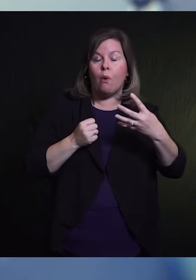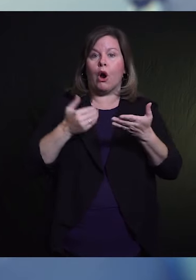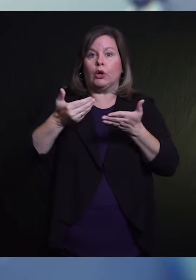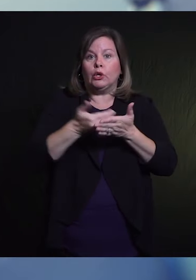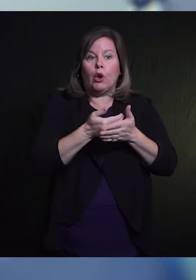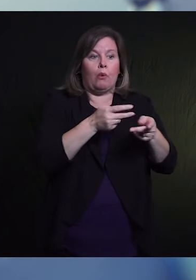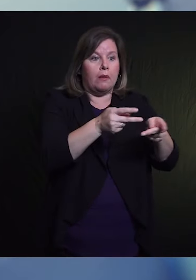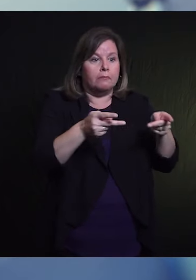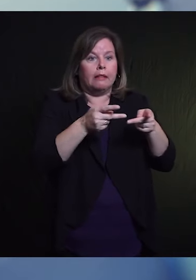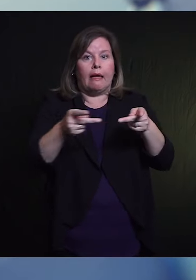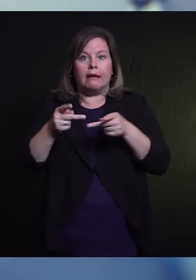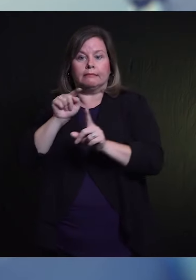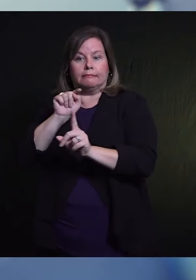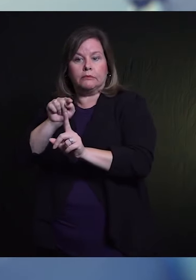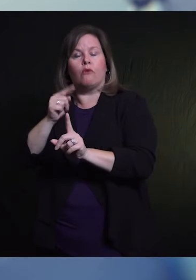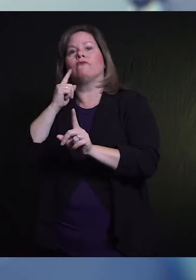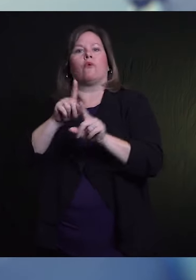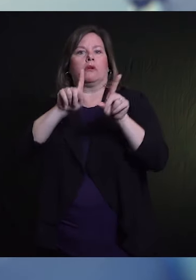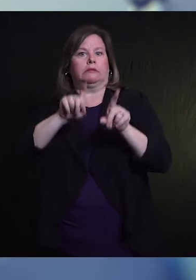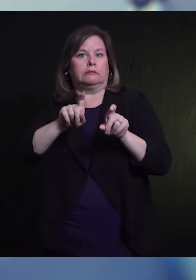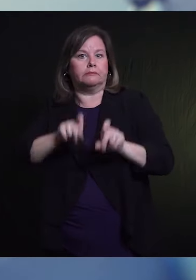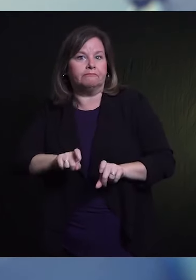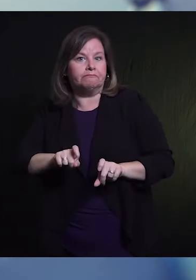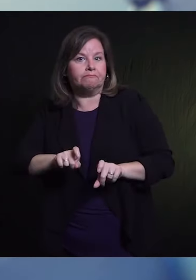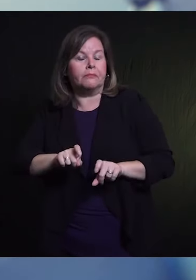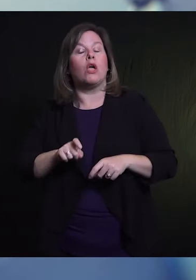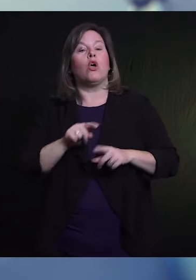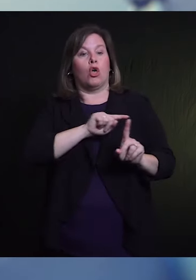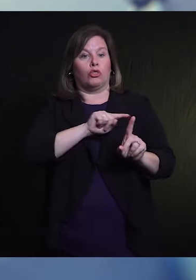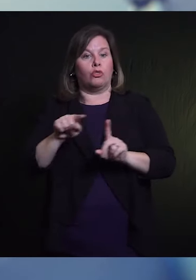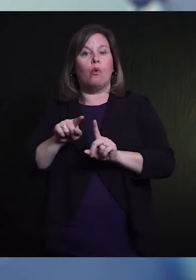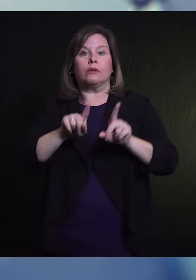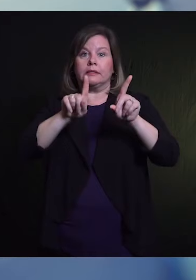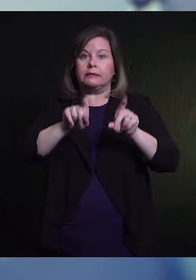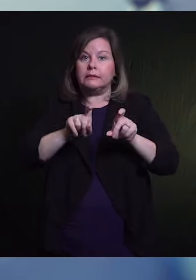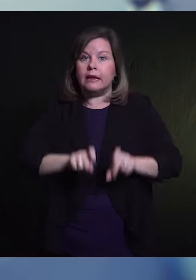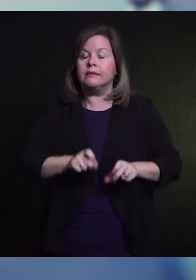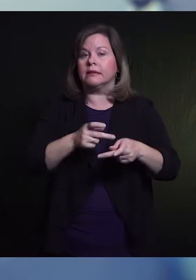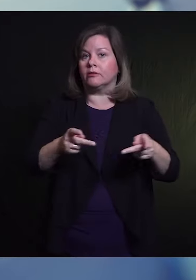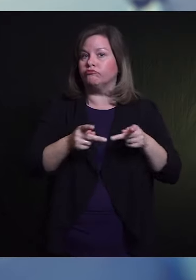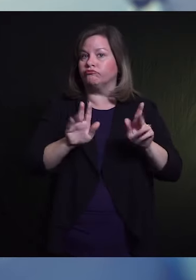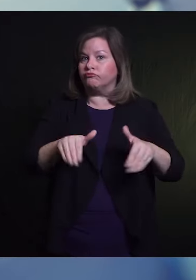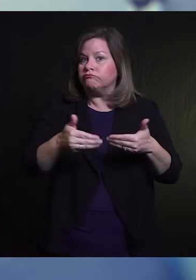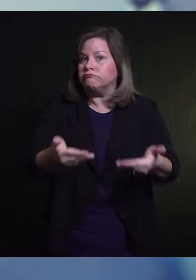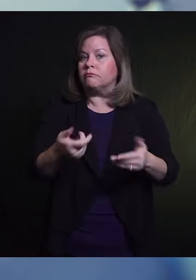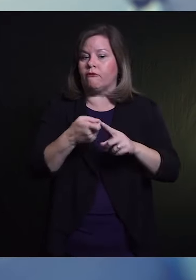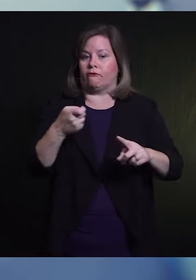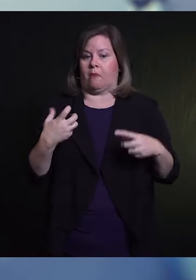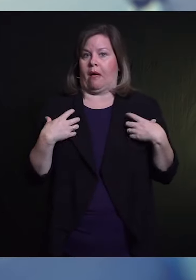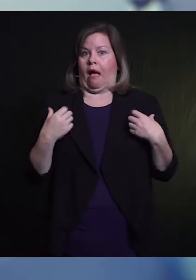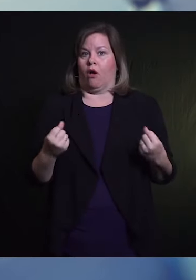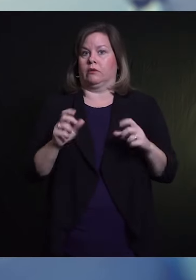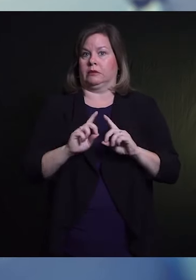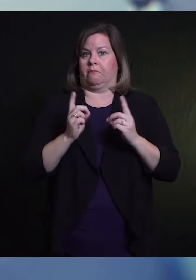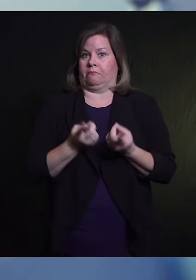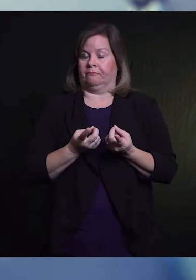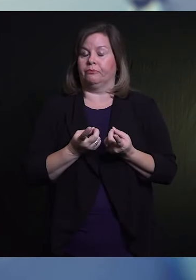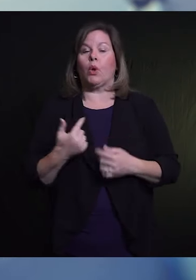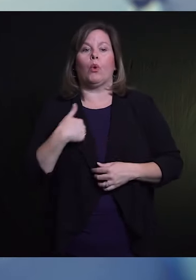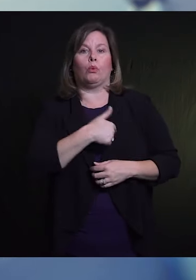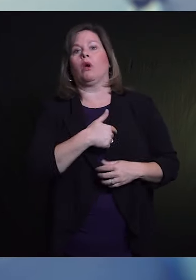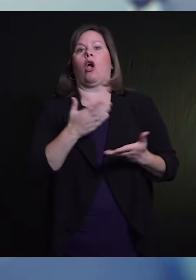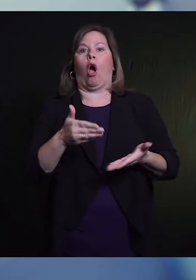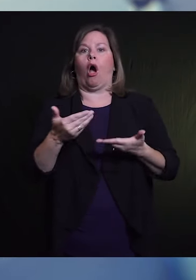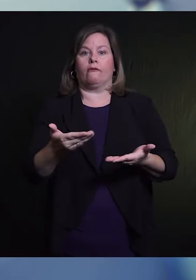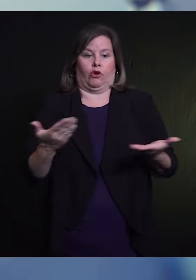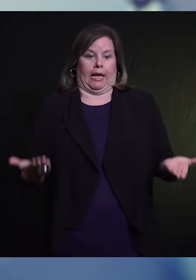for people to get tested for COVID-19. And these are testing sites that are being provided by the Kent County Health Department. We're offering a site